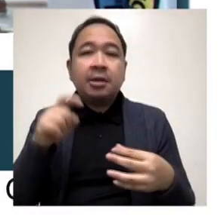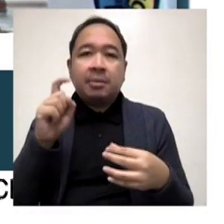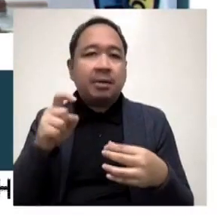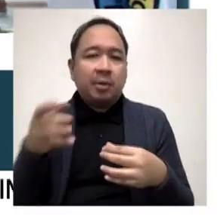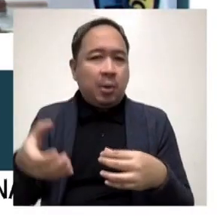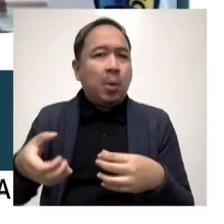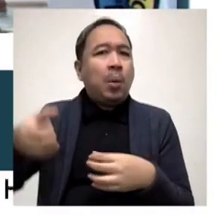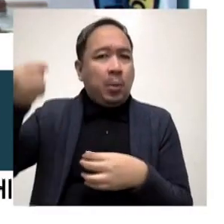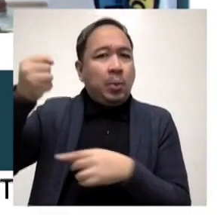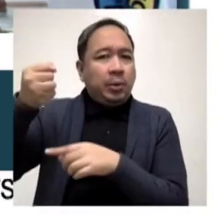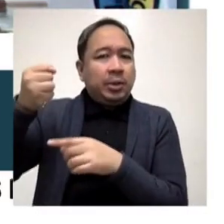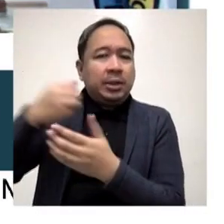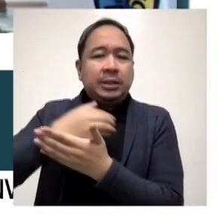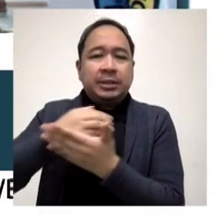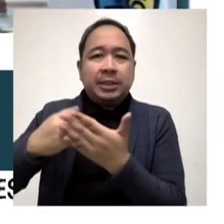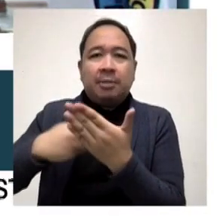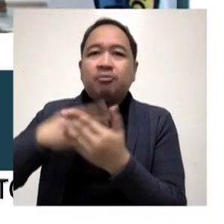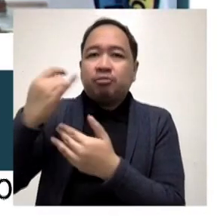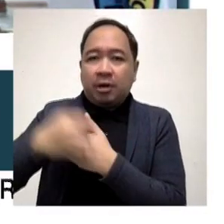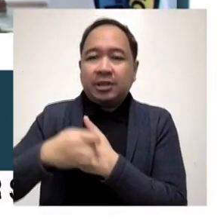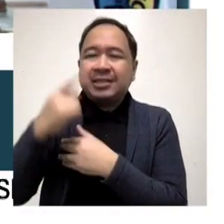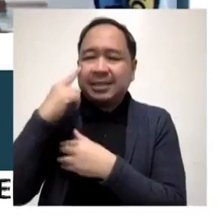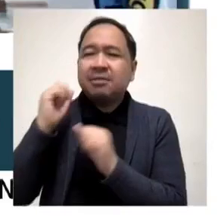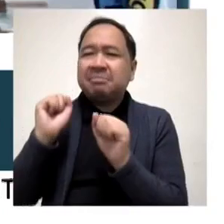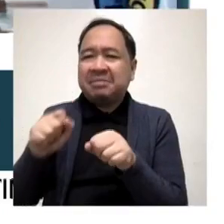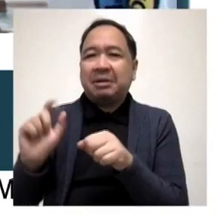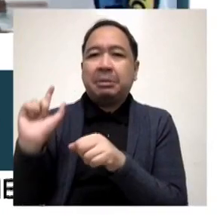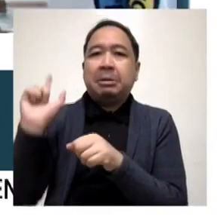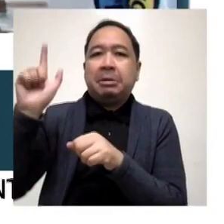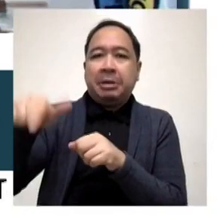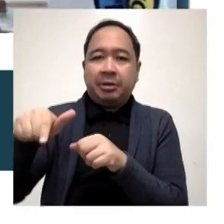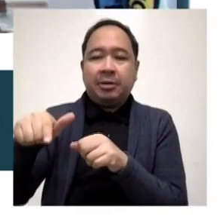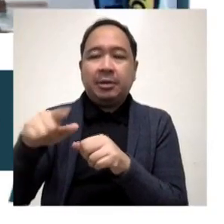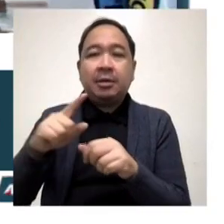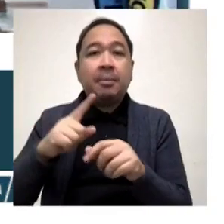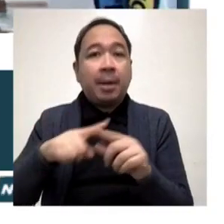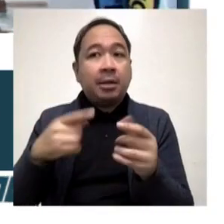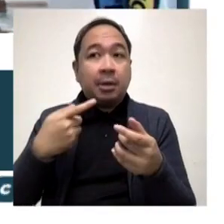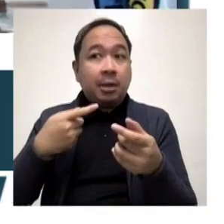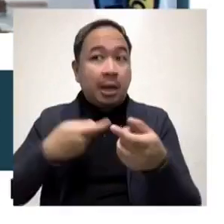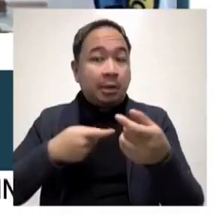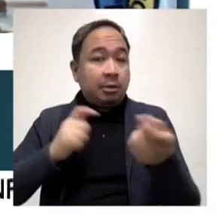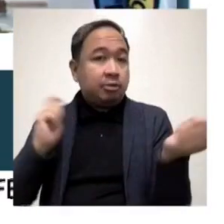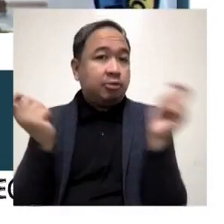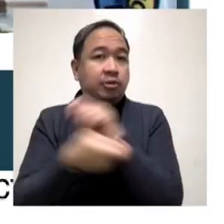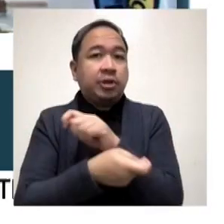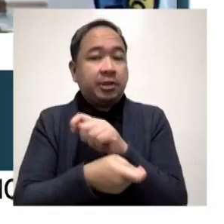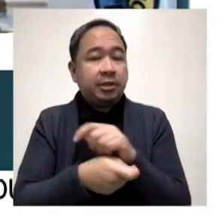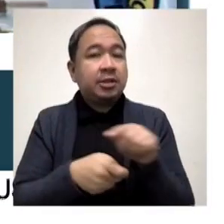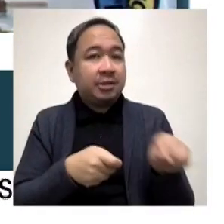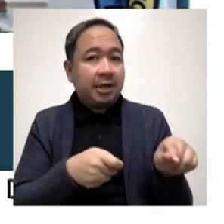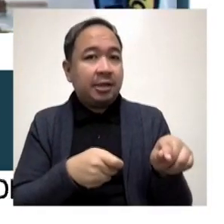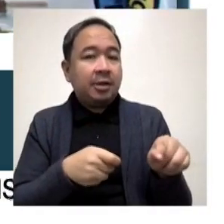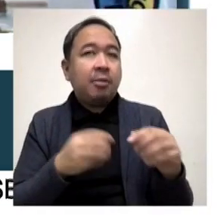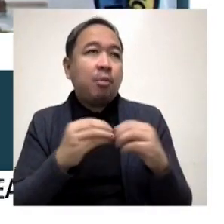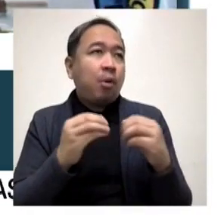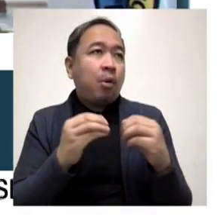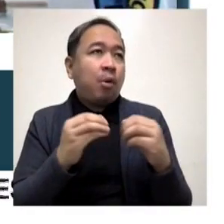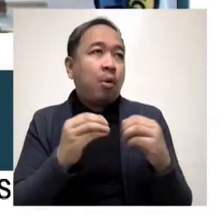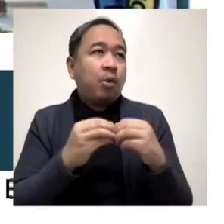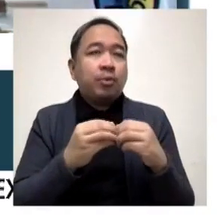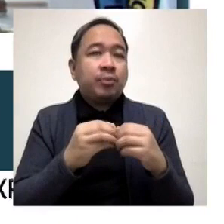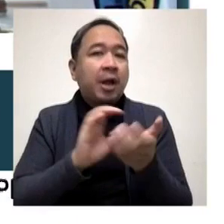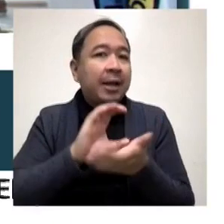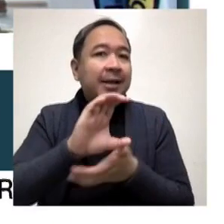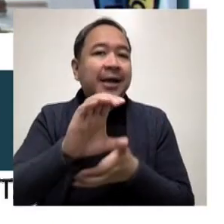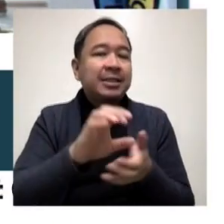some projects which I feel can be done later on. Mm. And we converted it to more day-to-day important